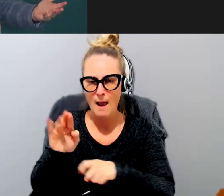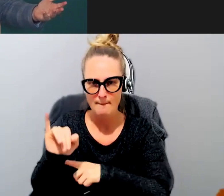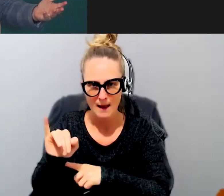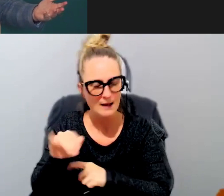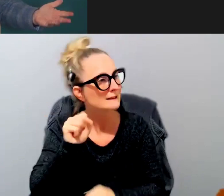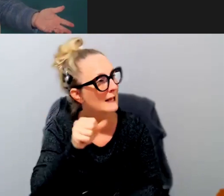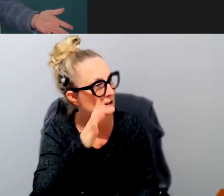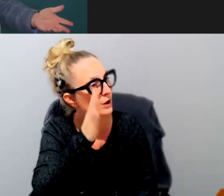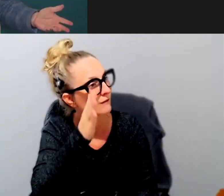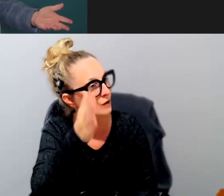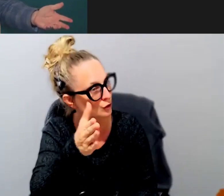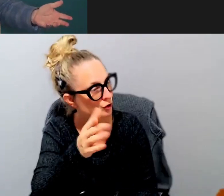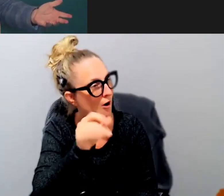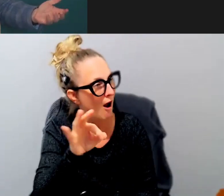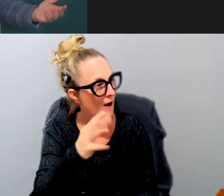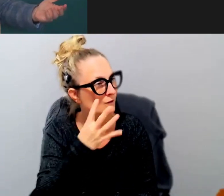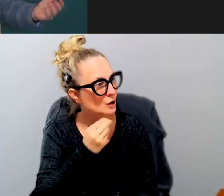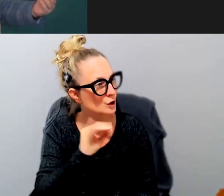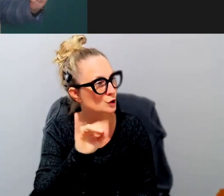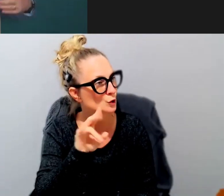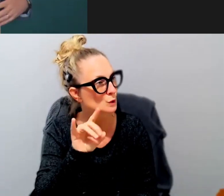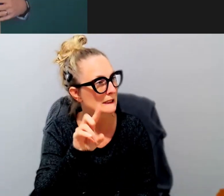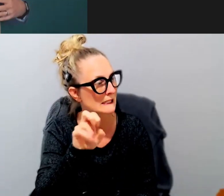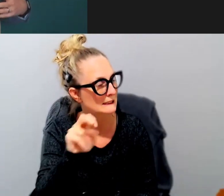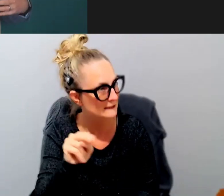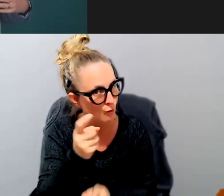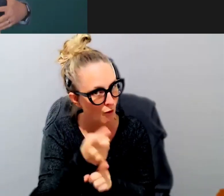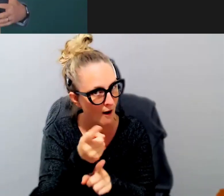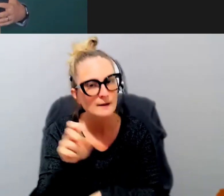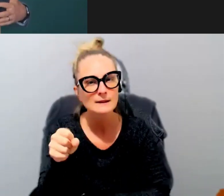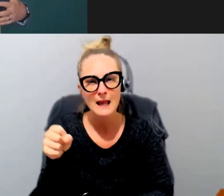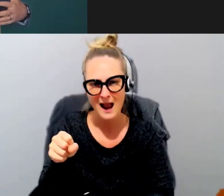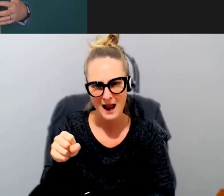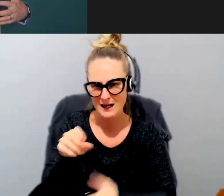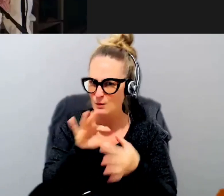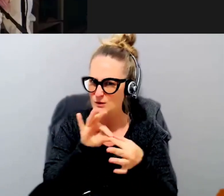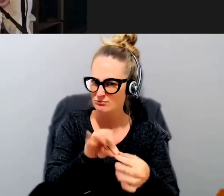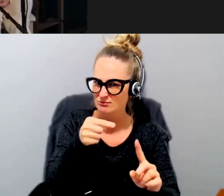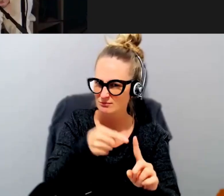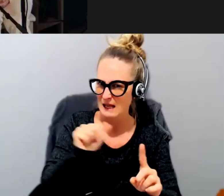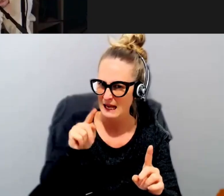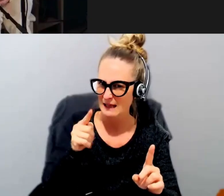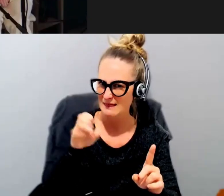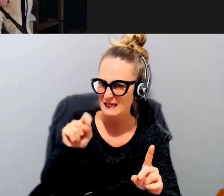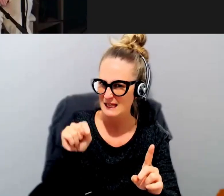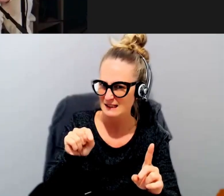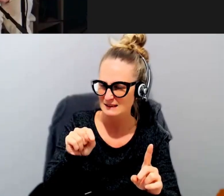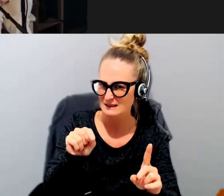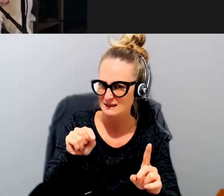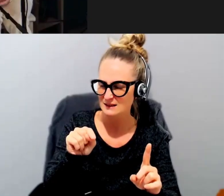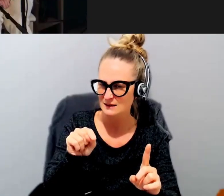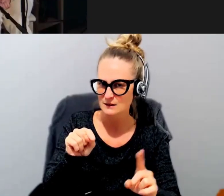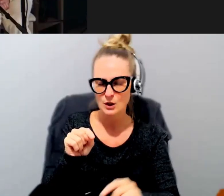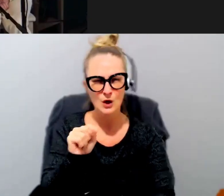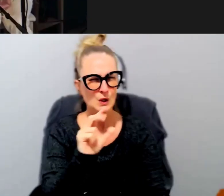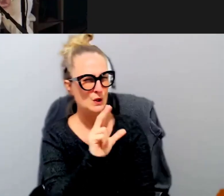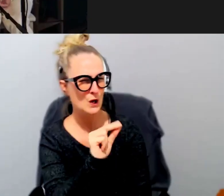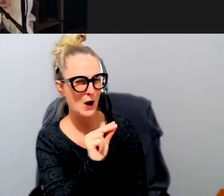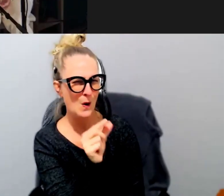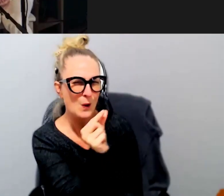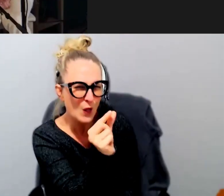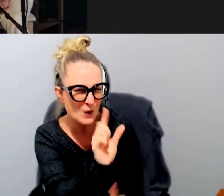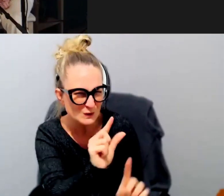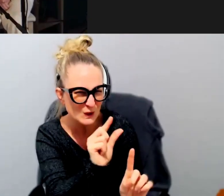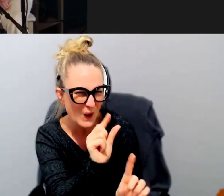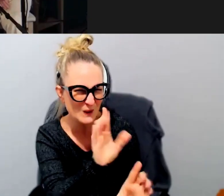of Judaism. Right. And it was about being atheist, right? No, Okay. but close. Okay. Well, we'll talk